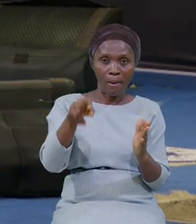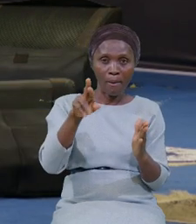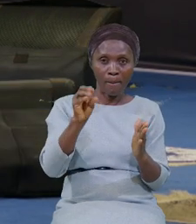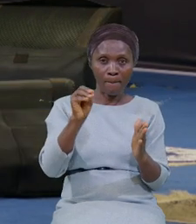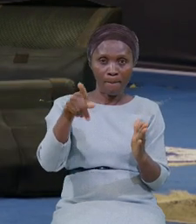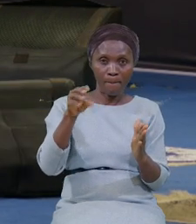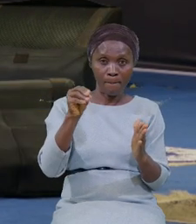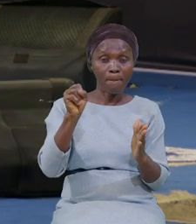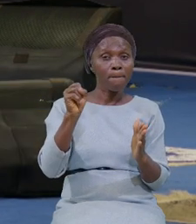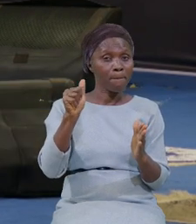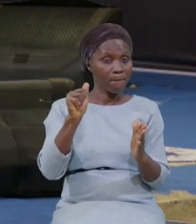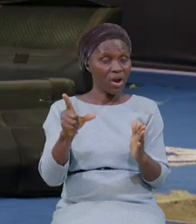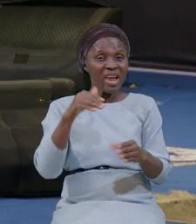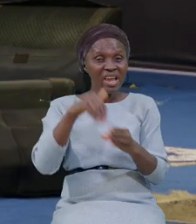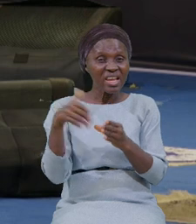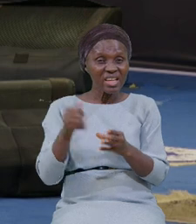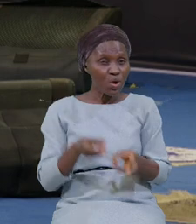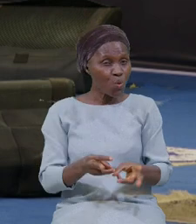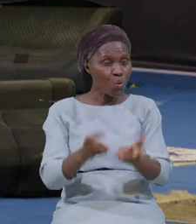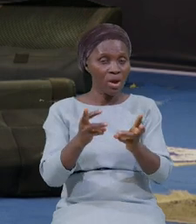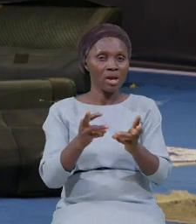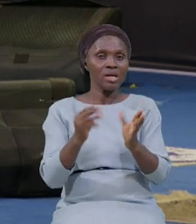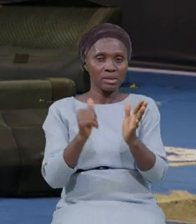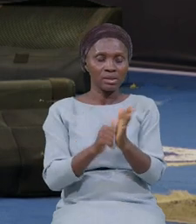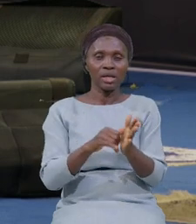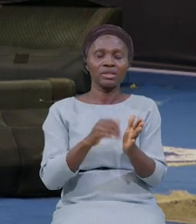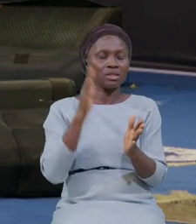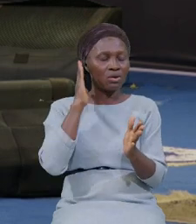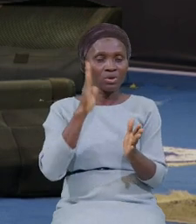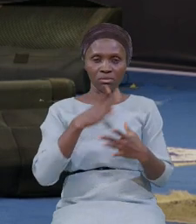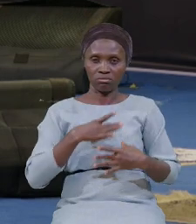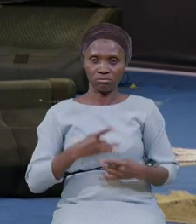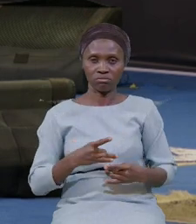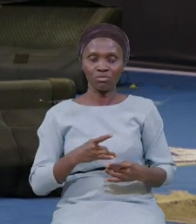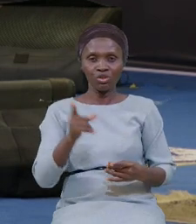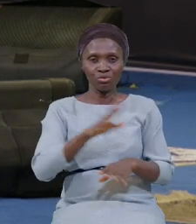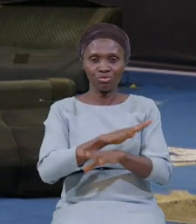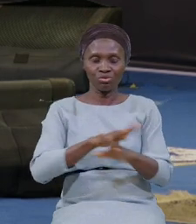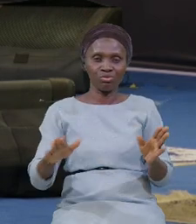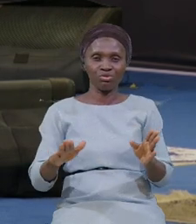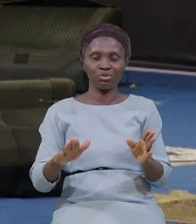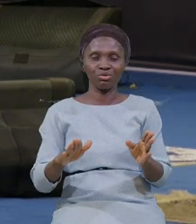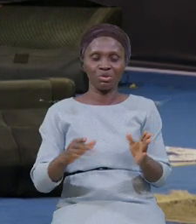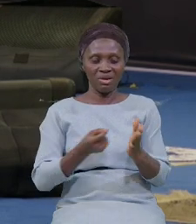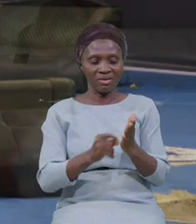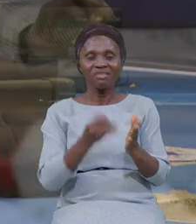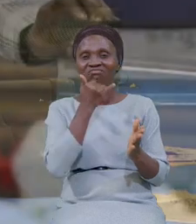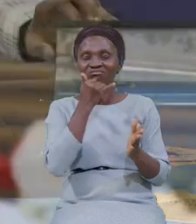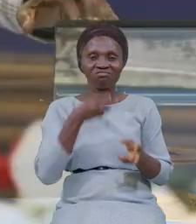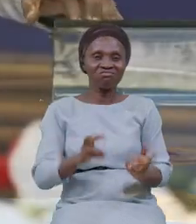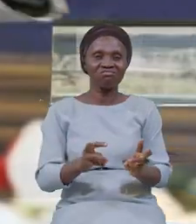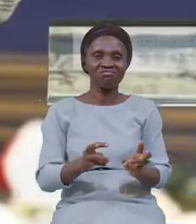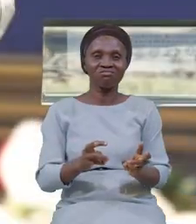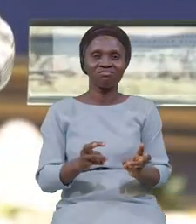contradict, you don't turn upside down the things that are happening in that